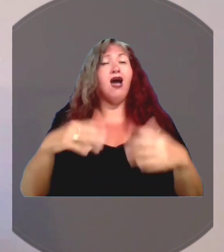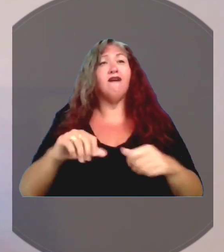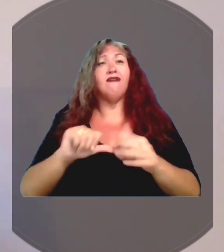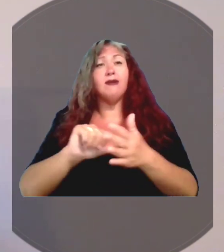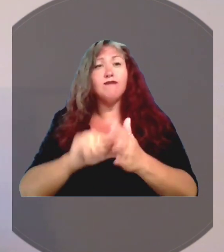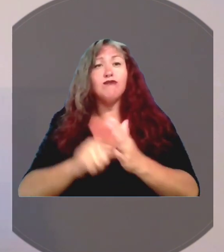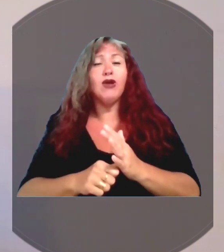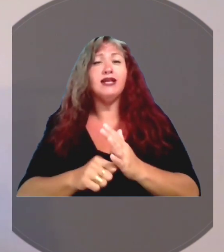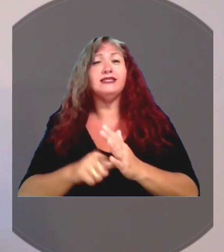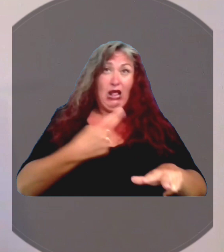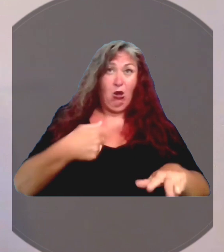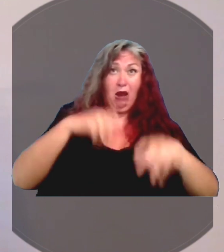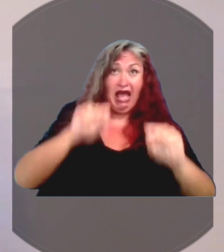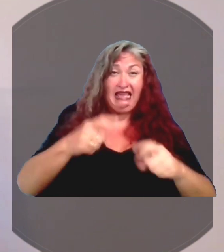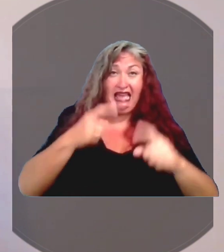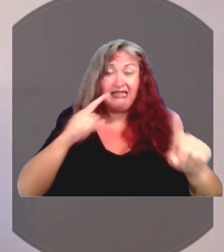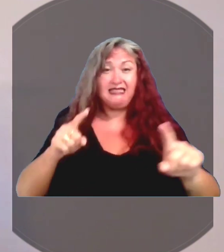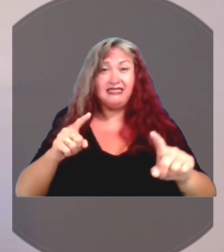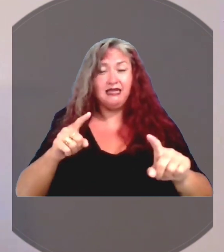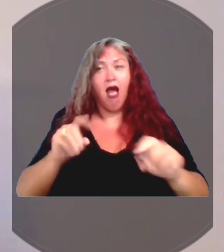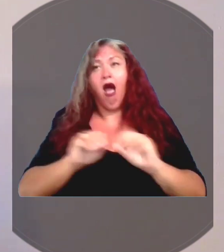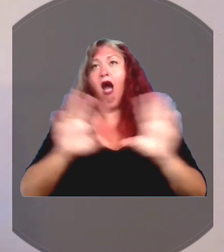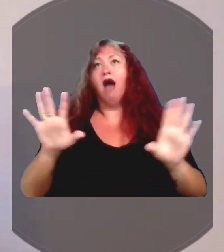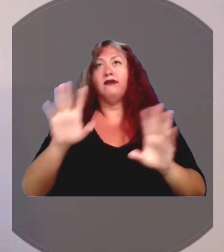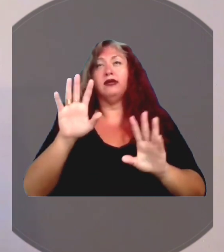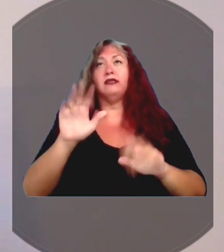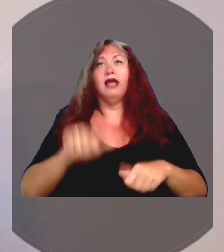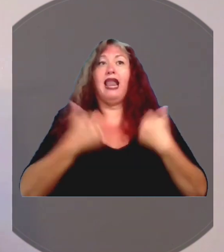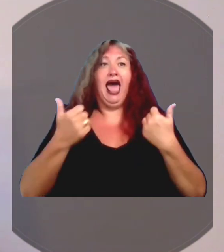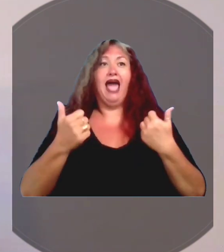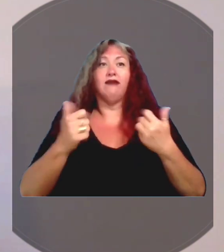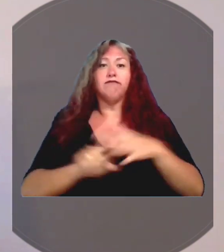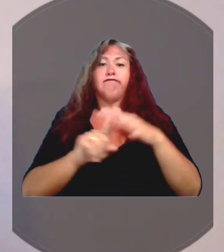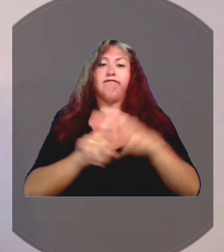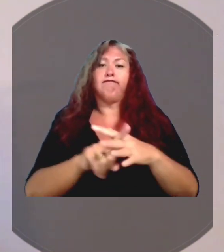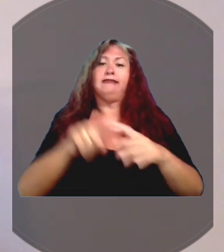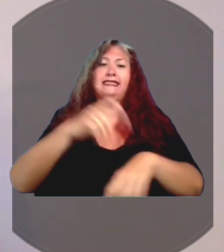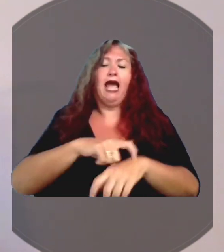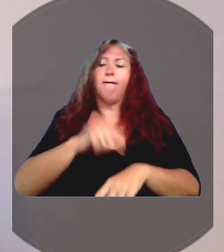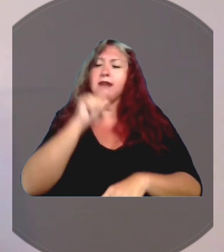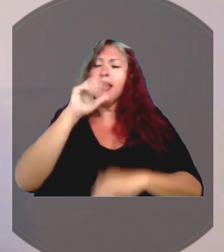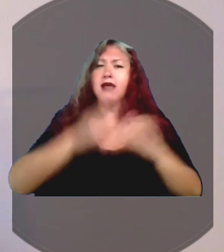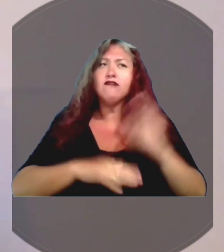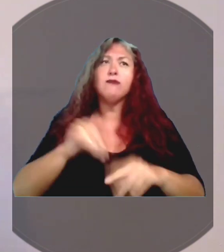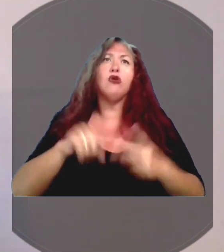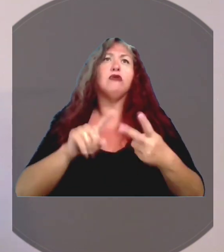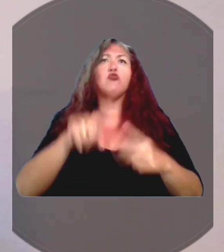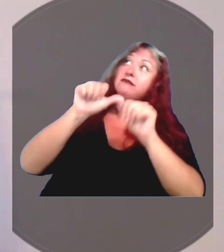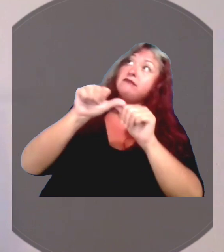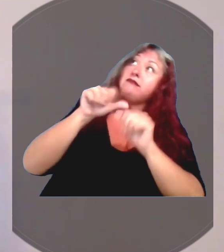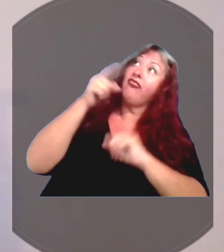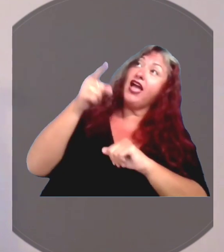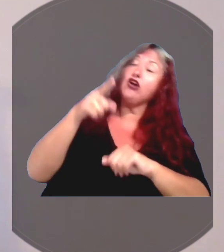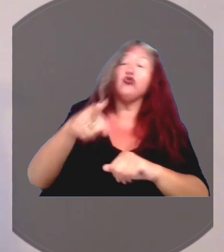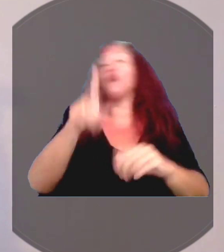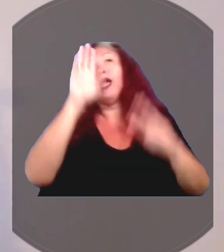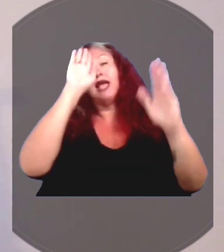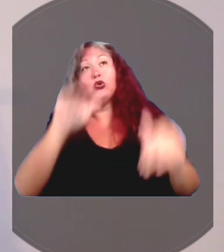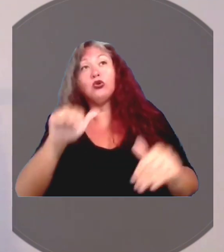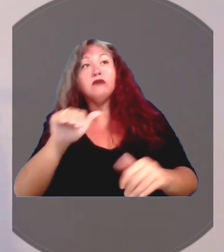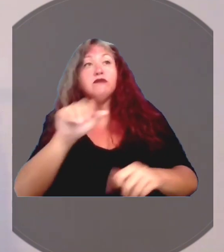enormous sacrifice, the unwavering commitment, and the astonishing labor each and every one of you has